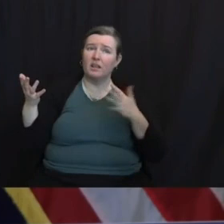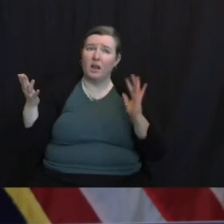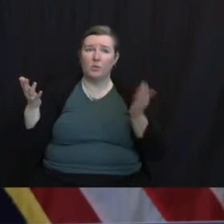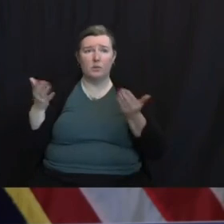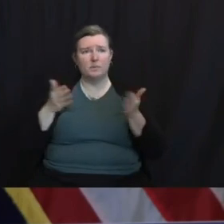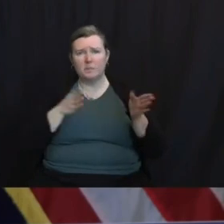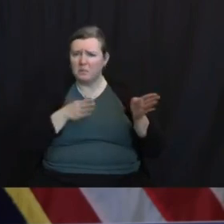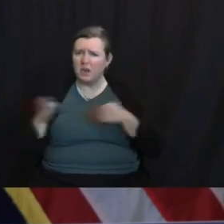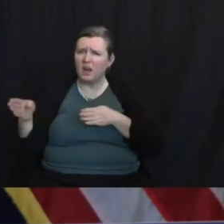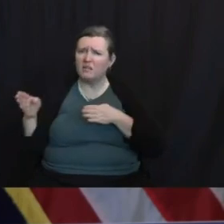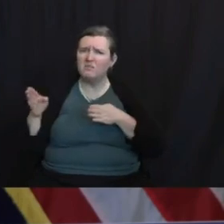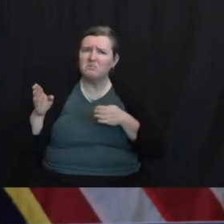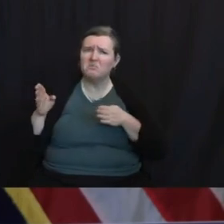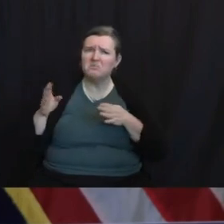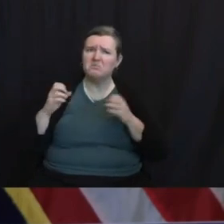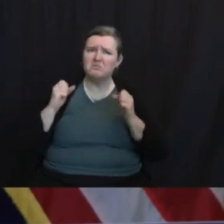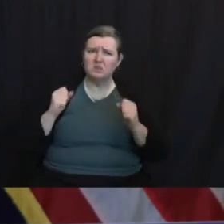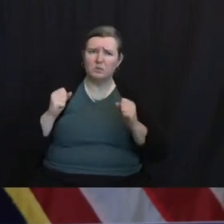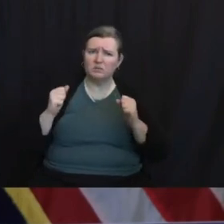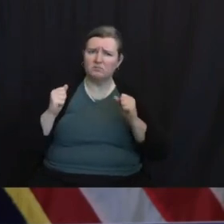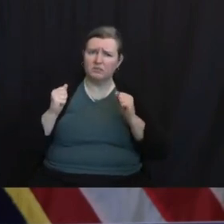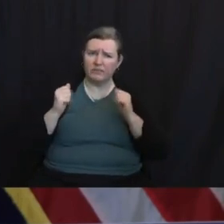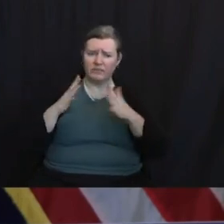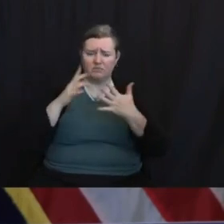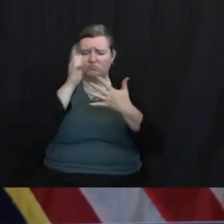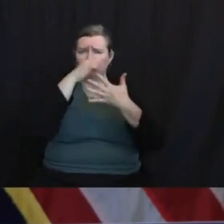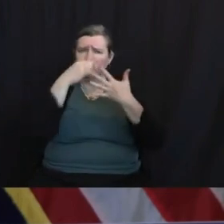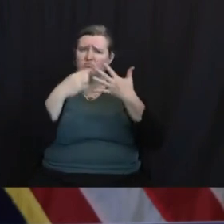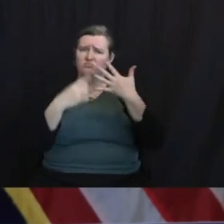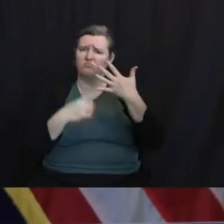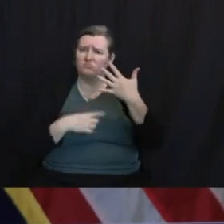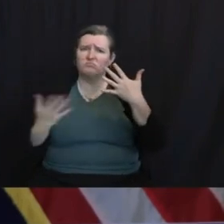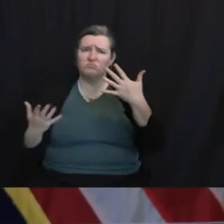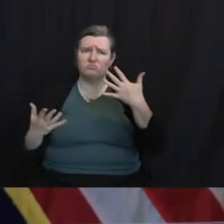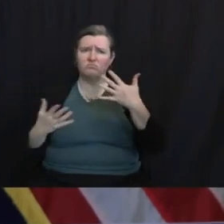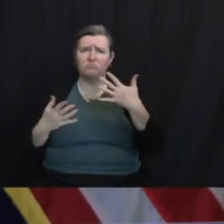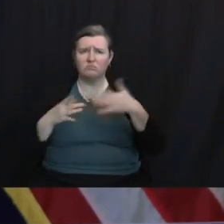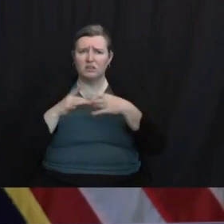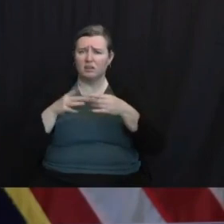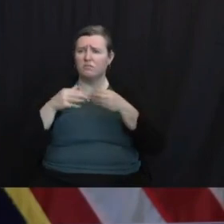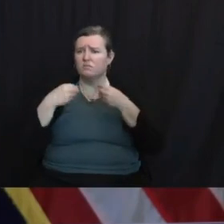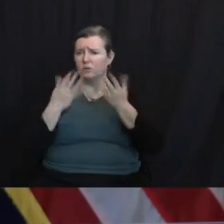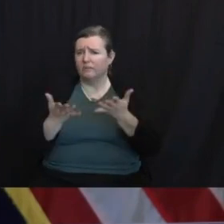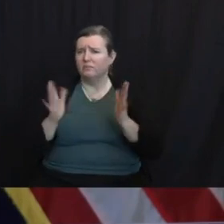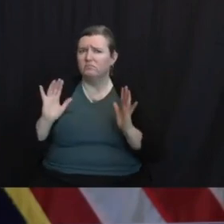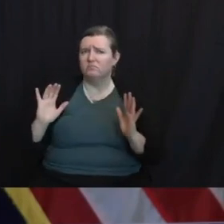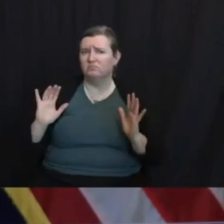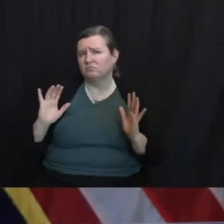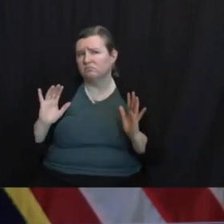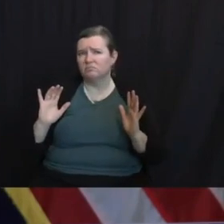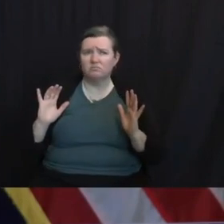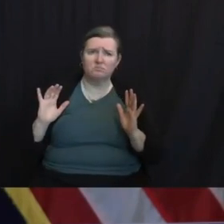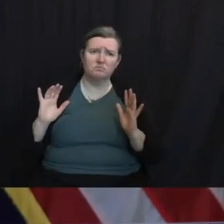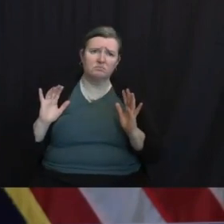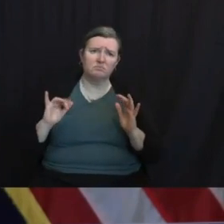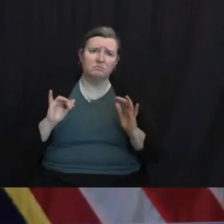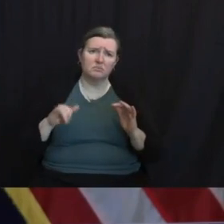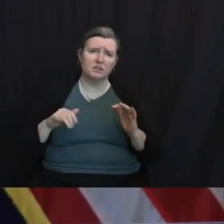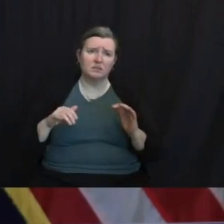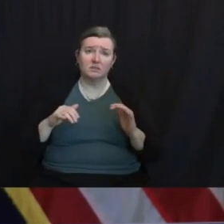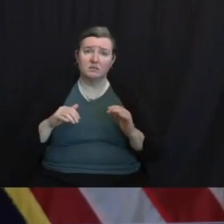address the tenets of the guidance that was provided. So that is the sequence that helps to bolster our